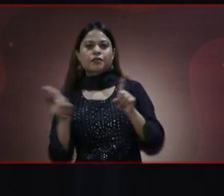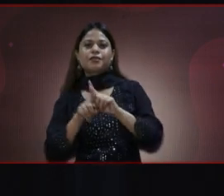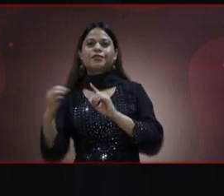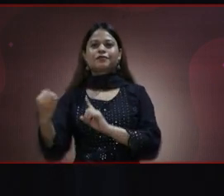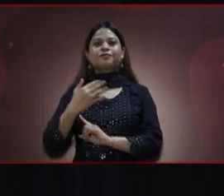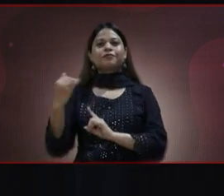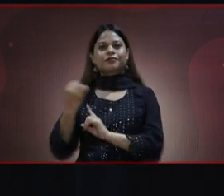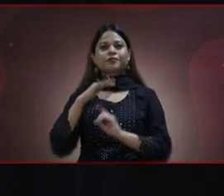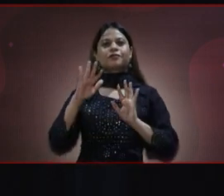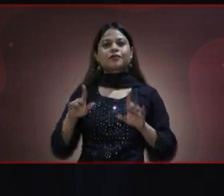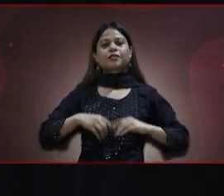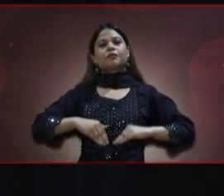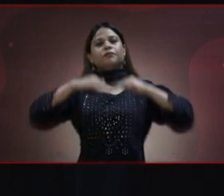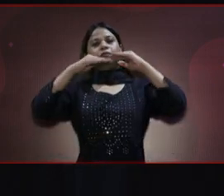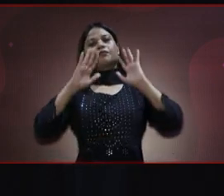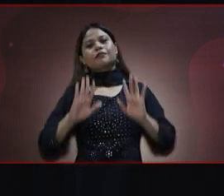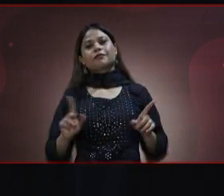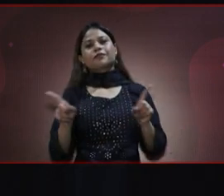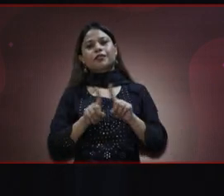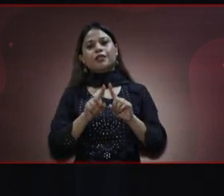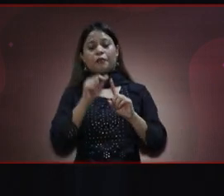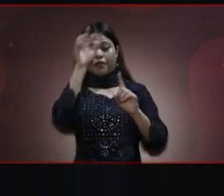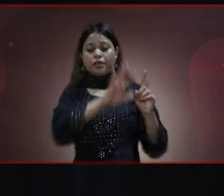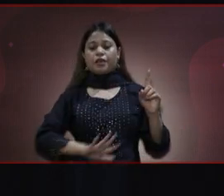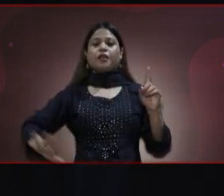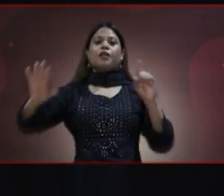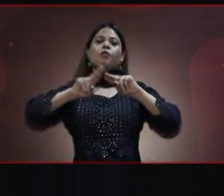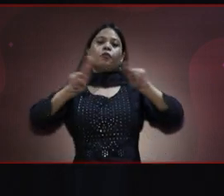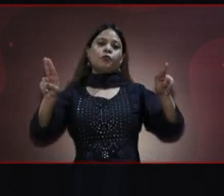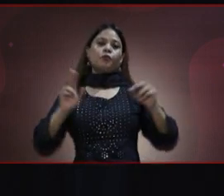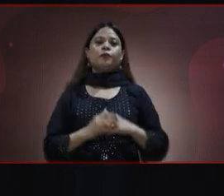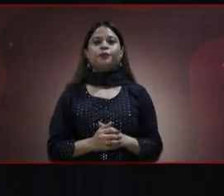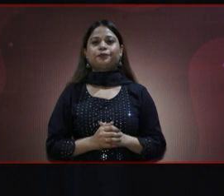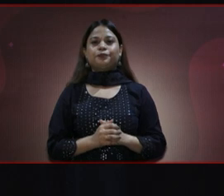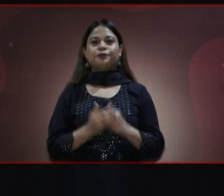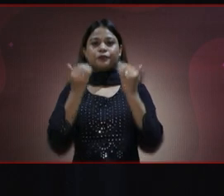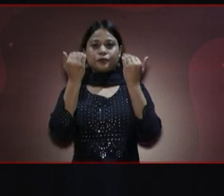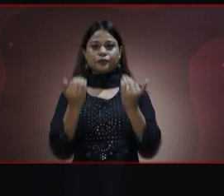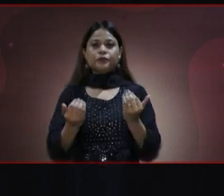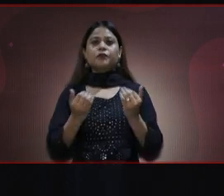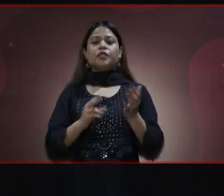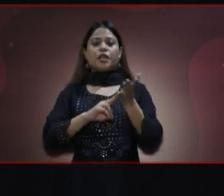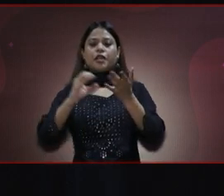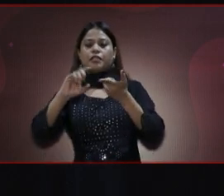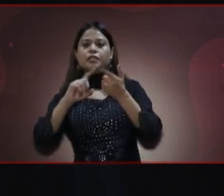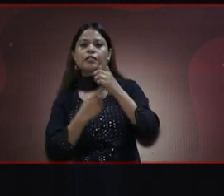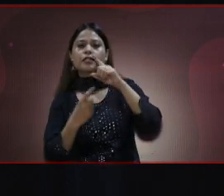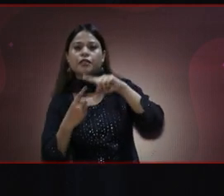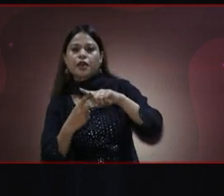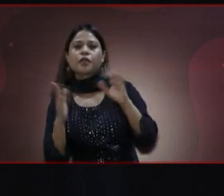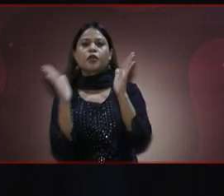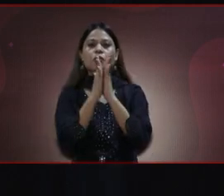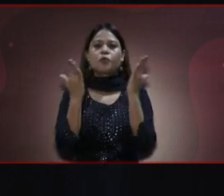on the accessibility of education across the nation. Today's partnership ensures that all NCERT